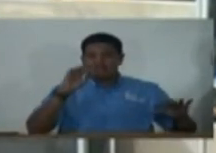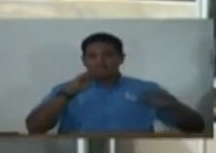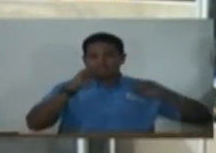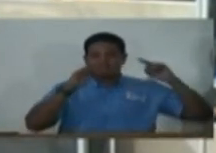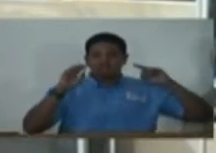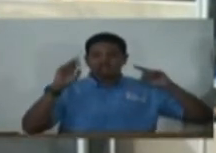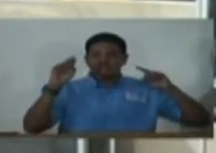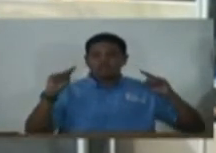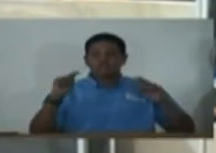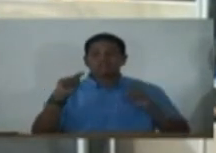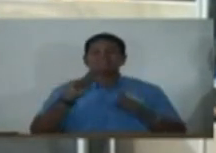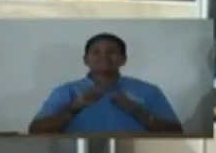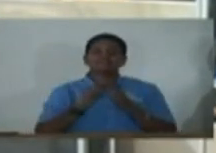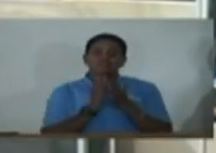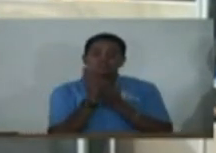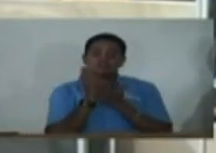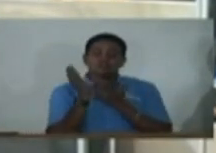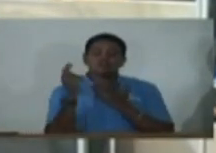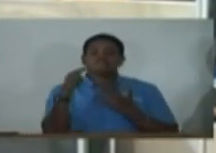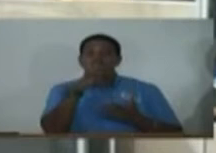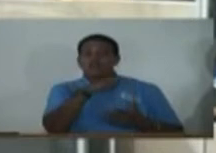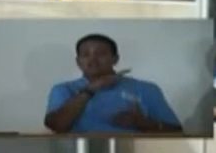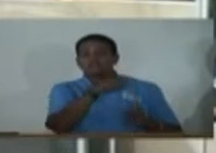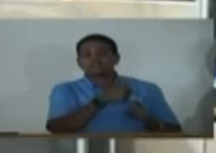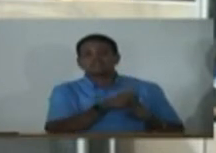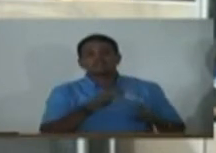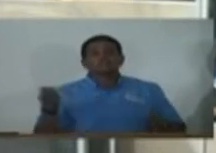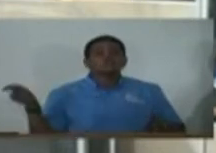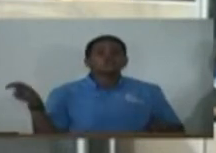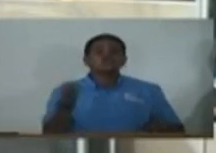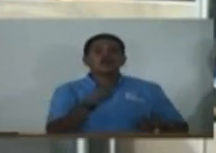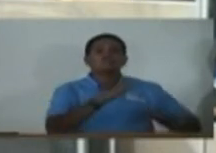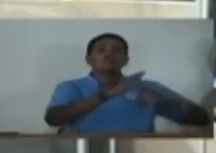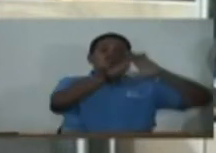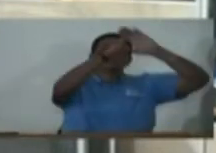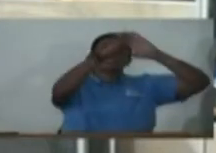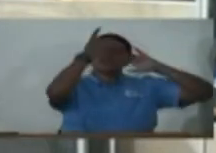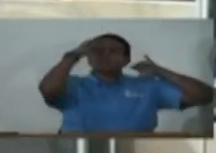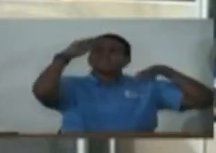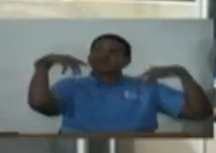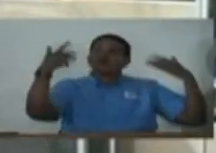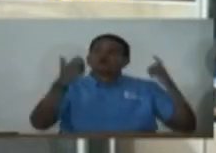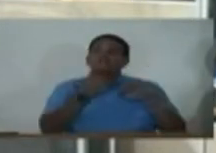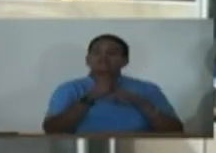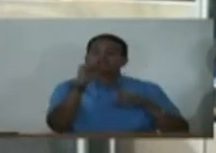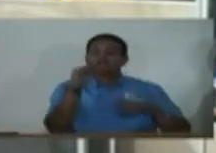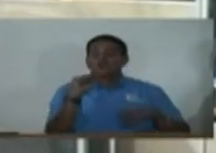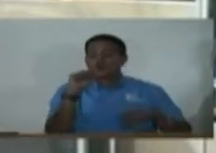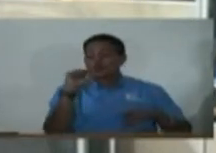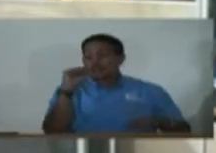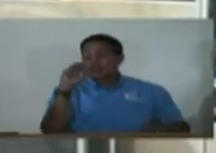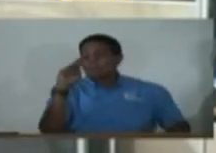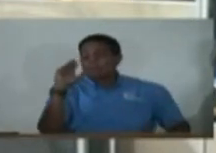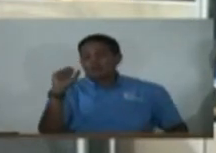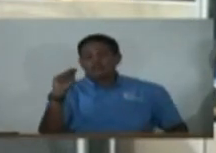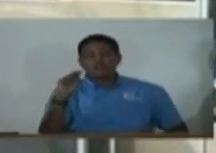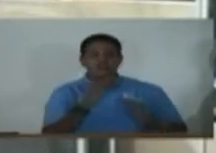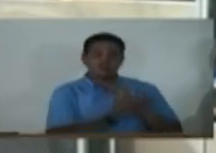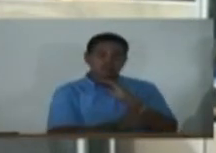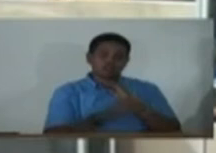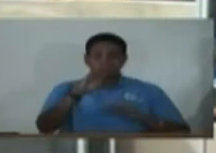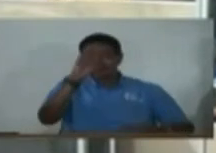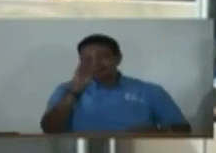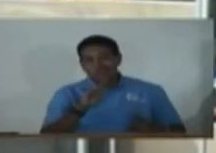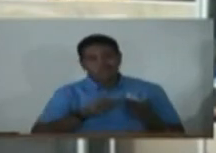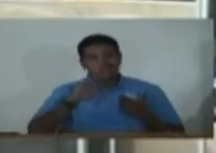of the virus, the travel restrictions for South American countries, Brazil, Chile,